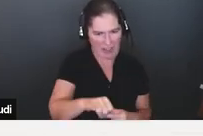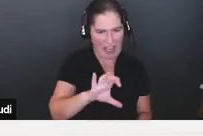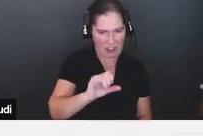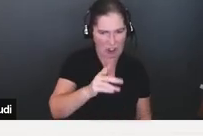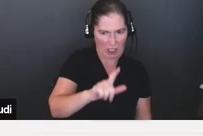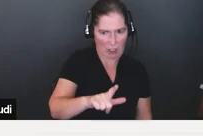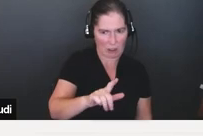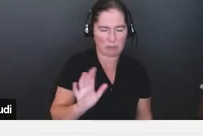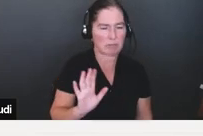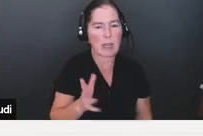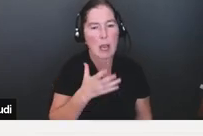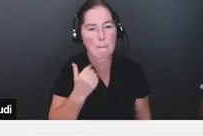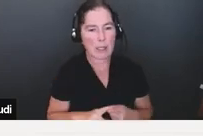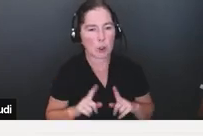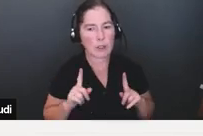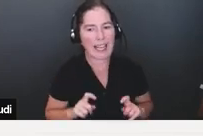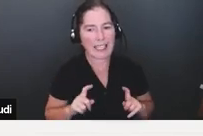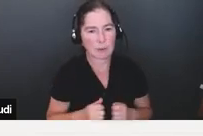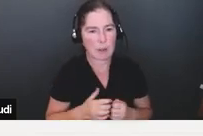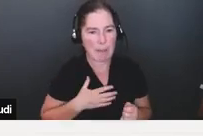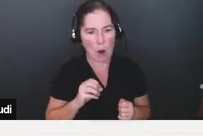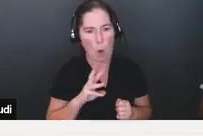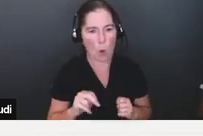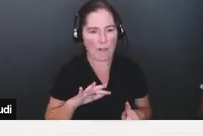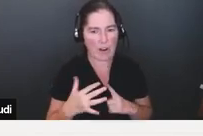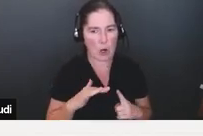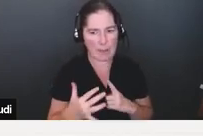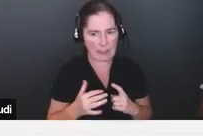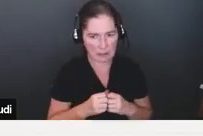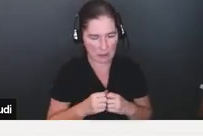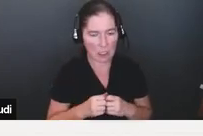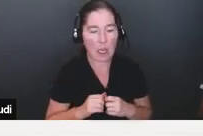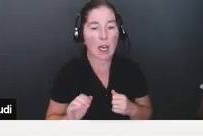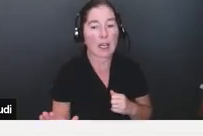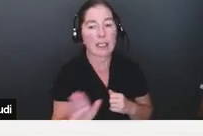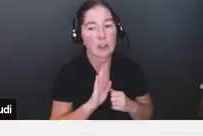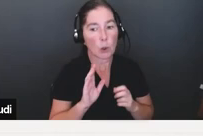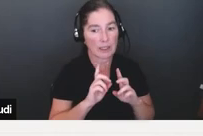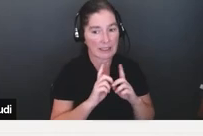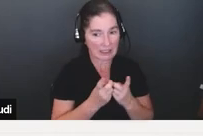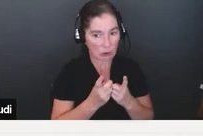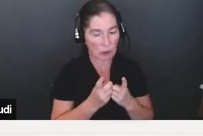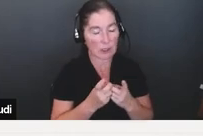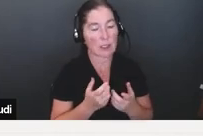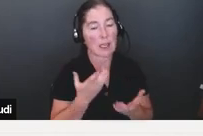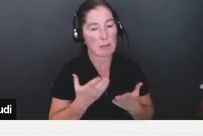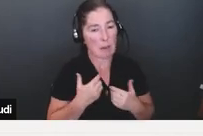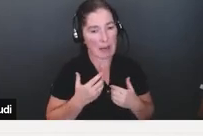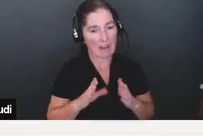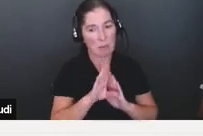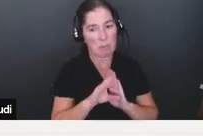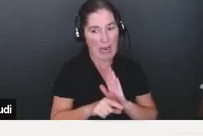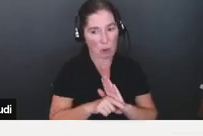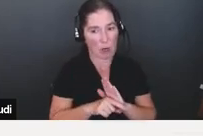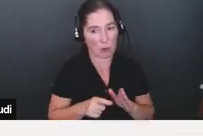want to test out in my environment because your district has a lot of settings in the background that as a teacher, you can't